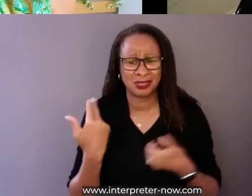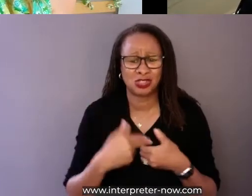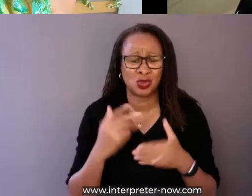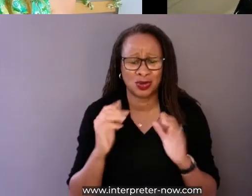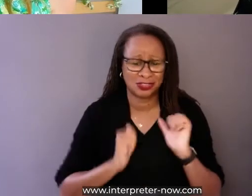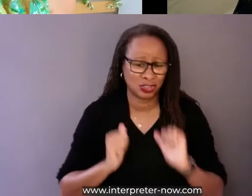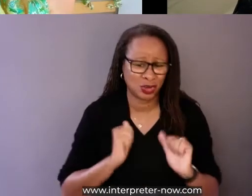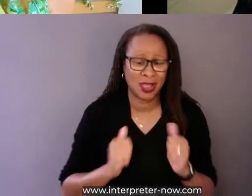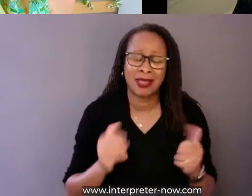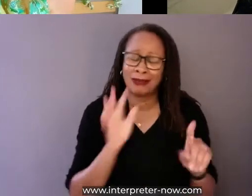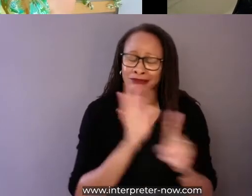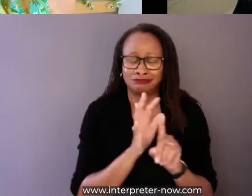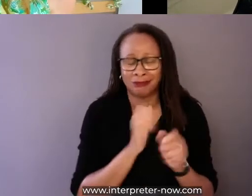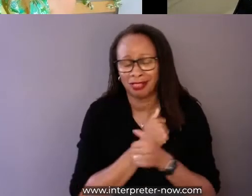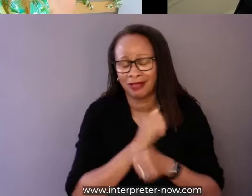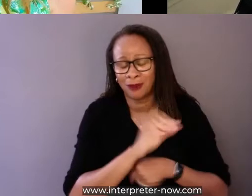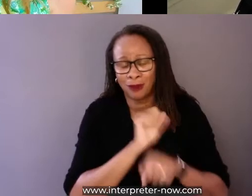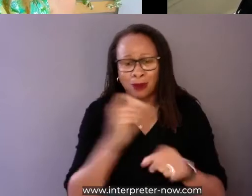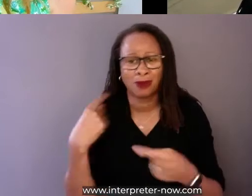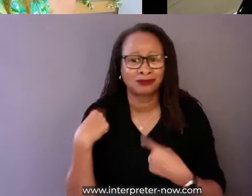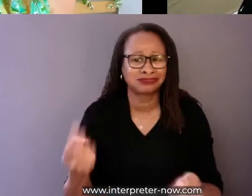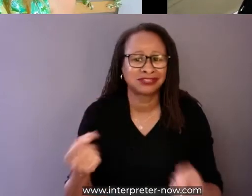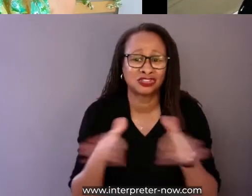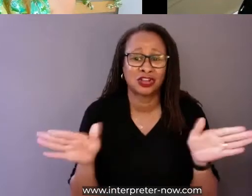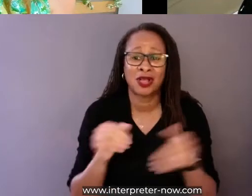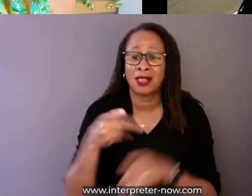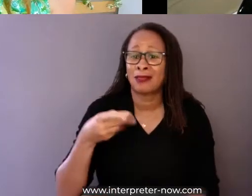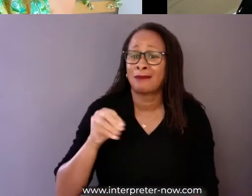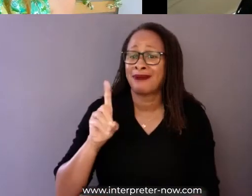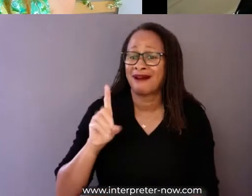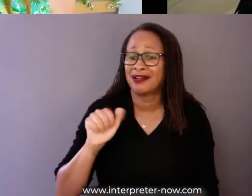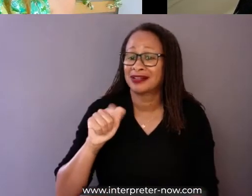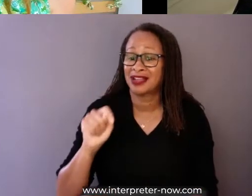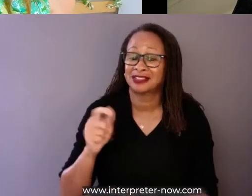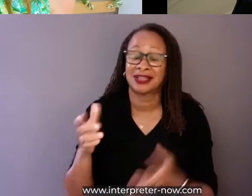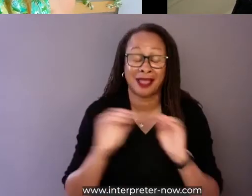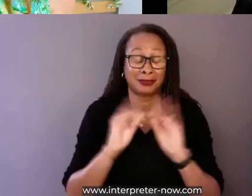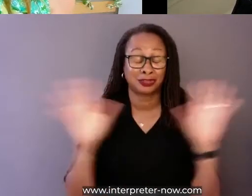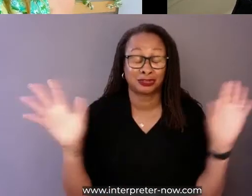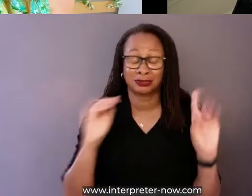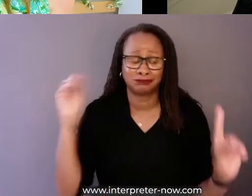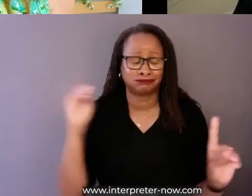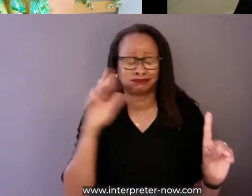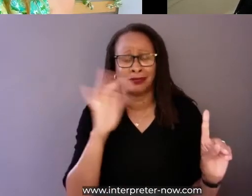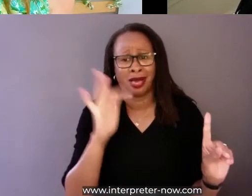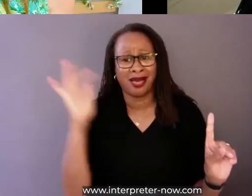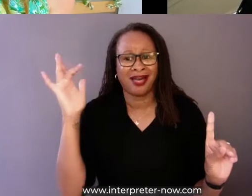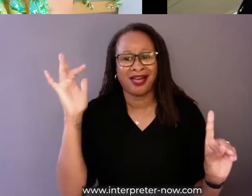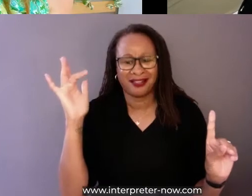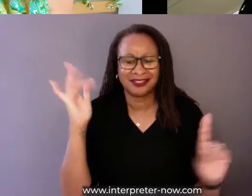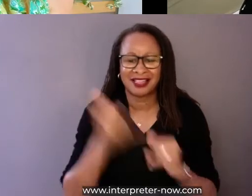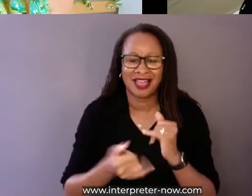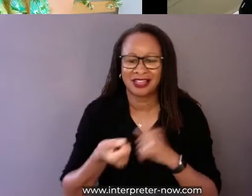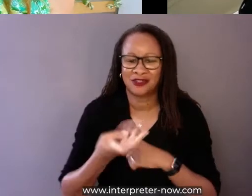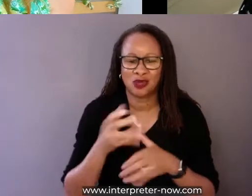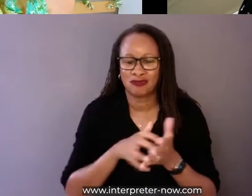fan of your work in general, and this podcast has been absolutely a shining light through the last rough few years